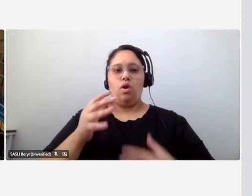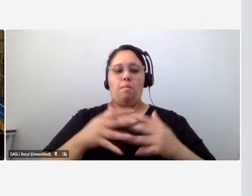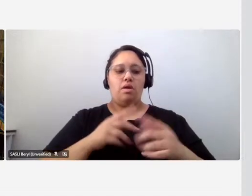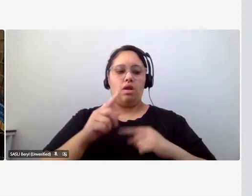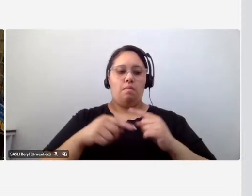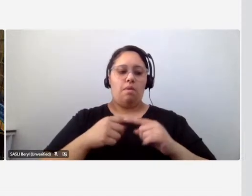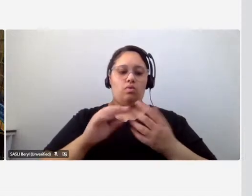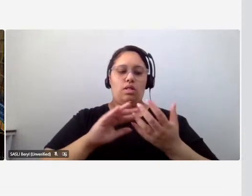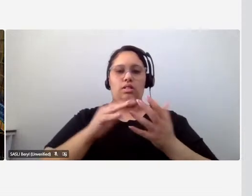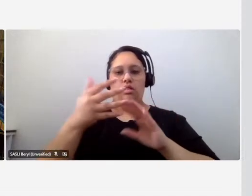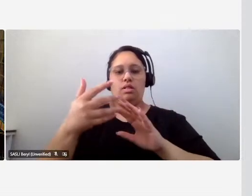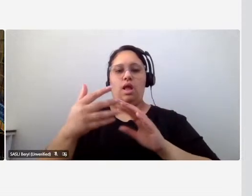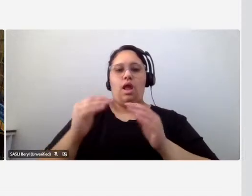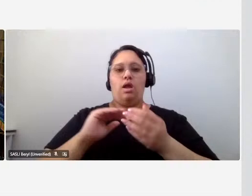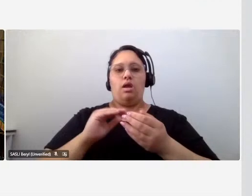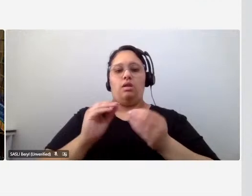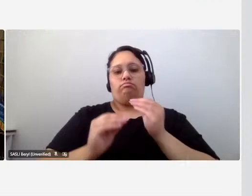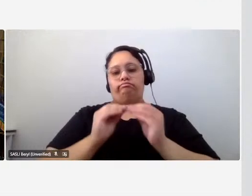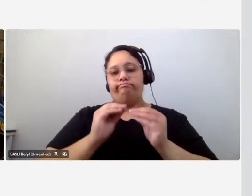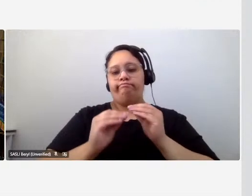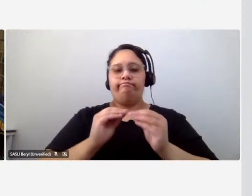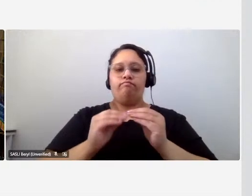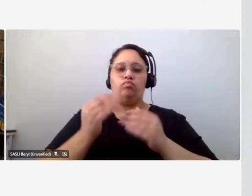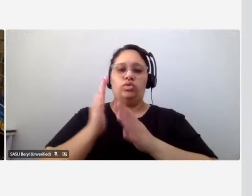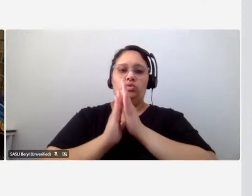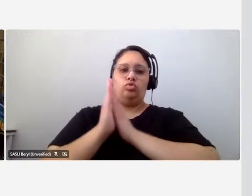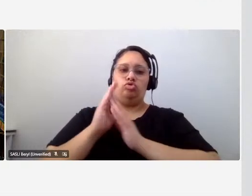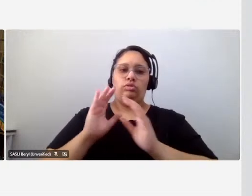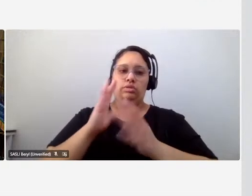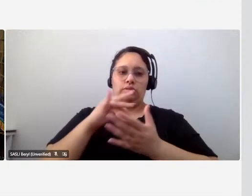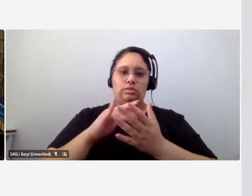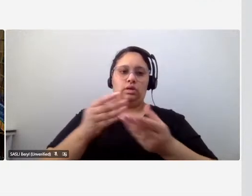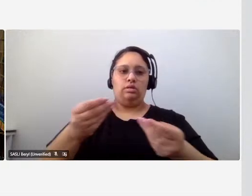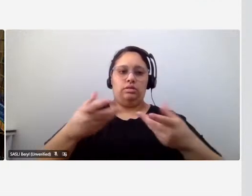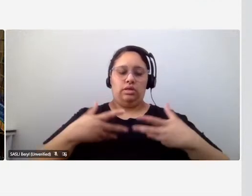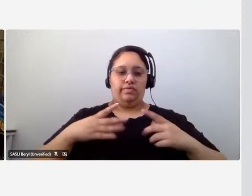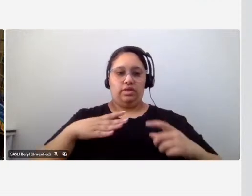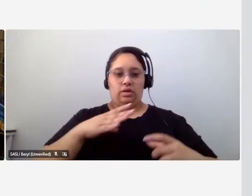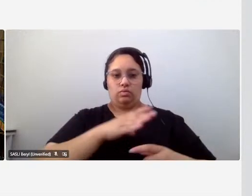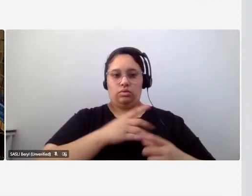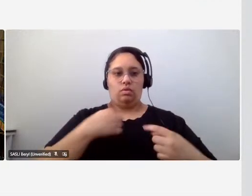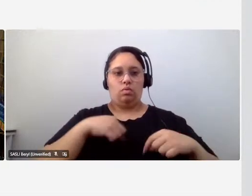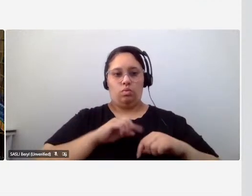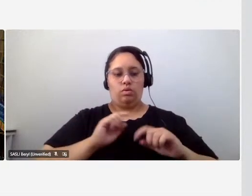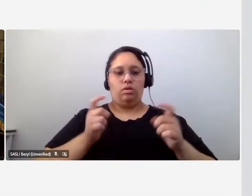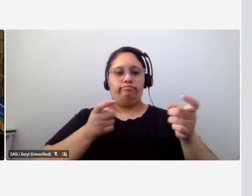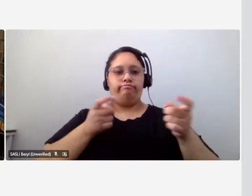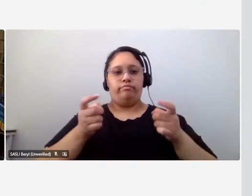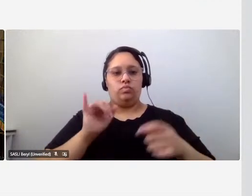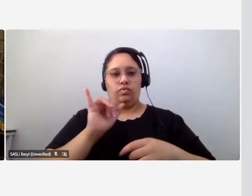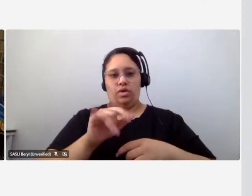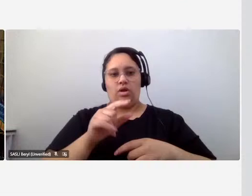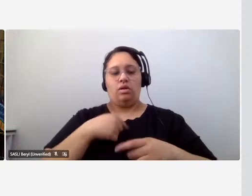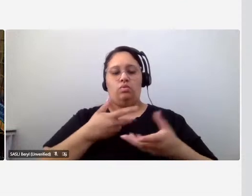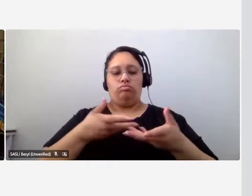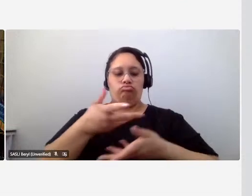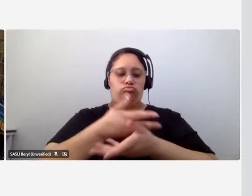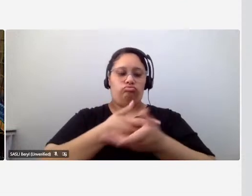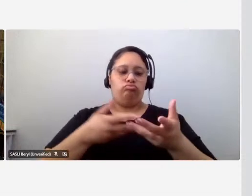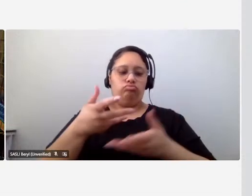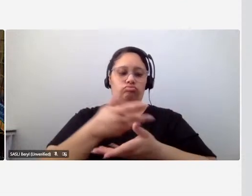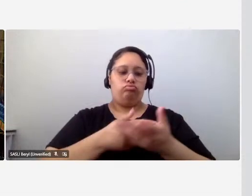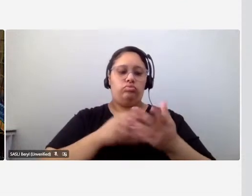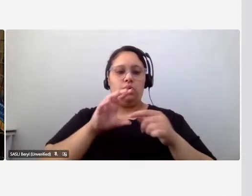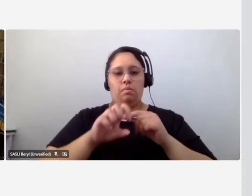and maintenance of heritage site comes to the council, where we are grappling with it and discussing it and engaging and